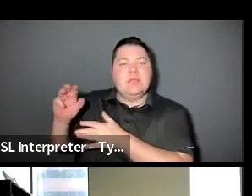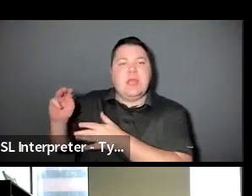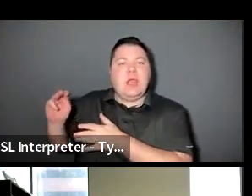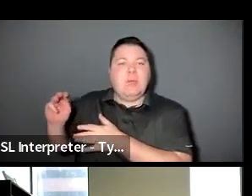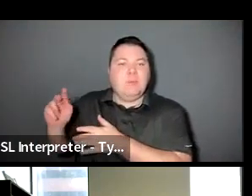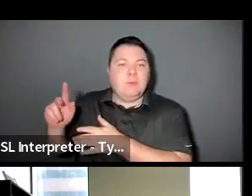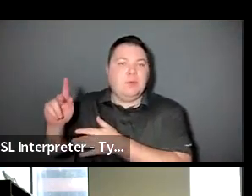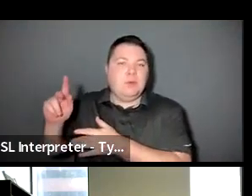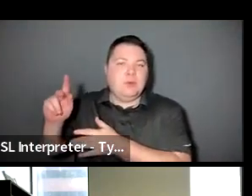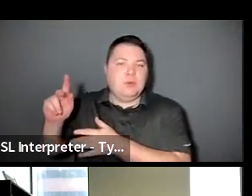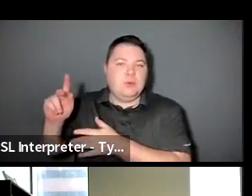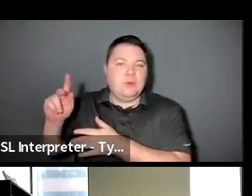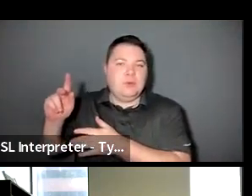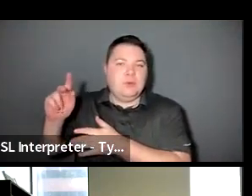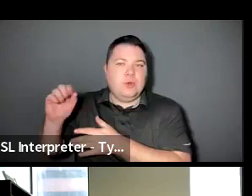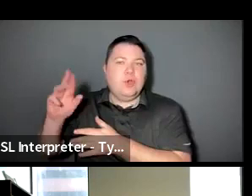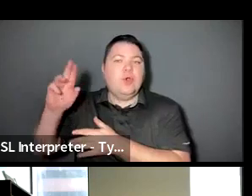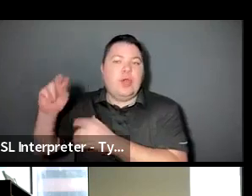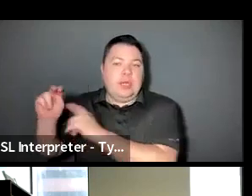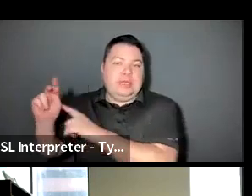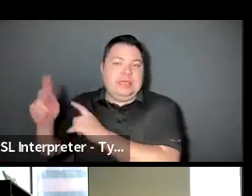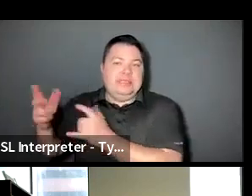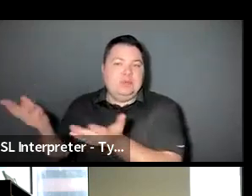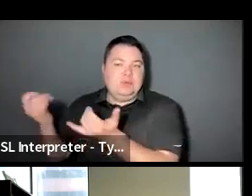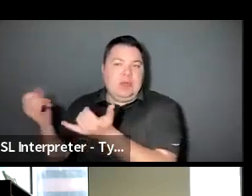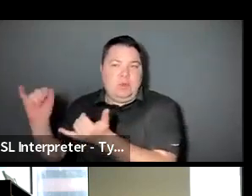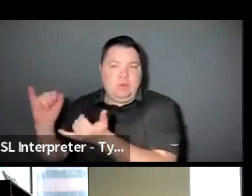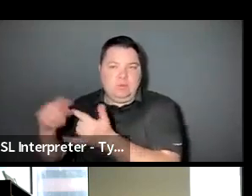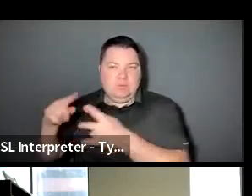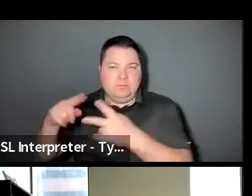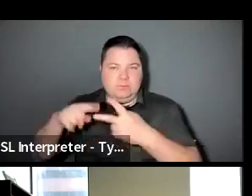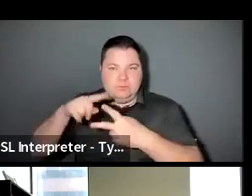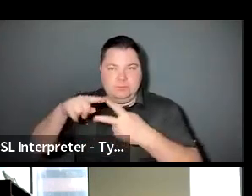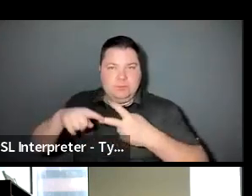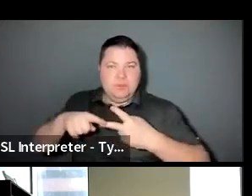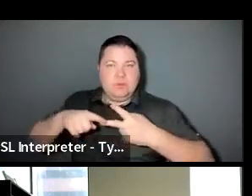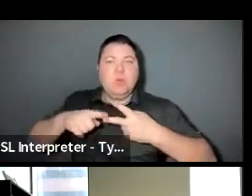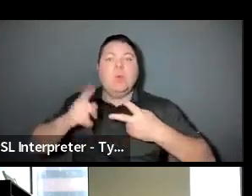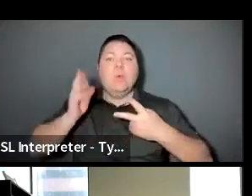today. These 2 projects will marry